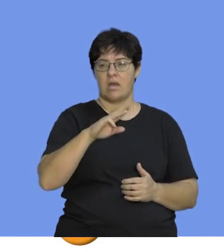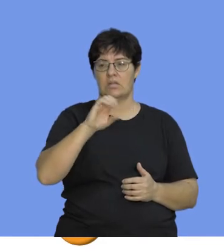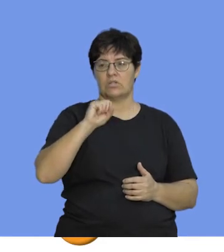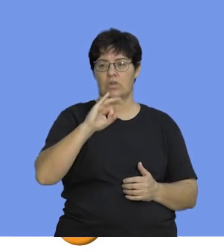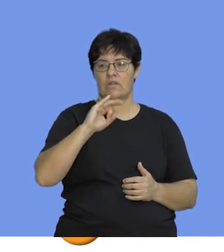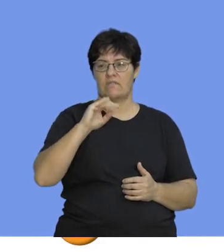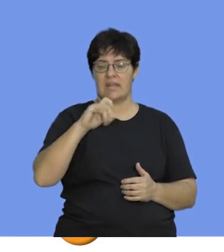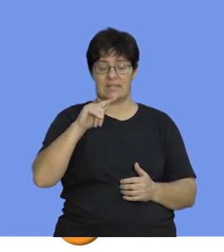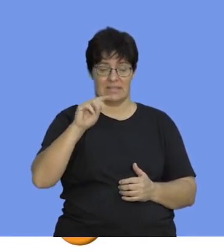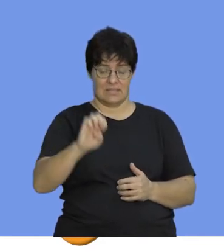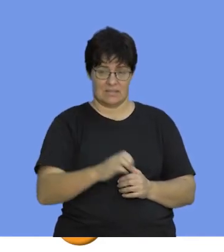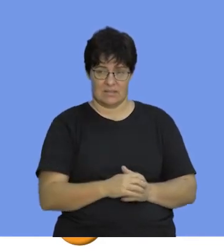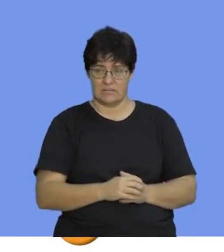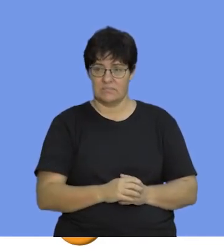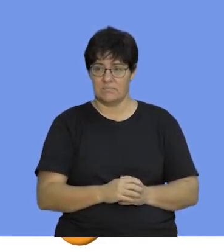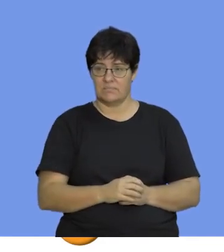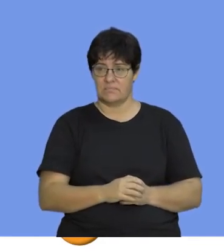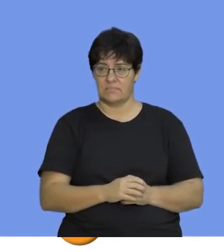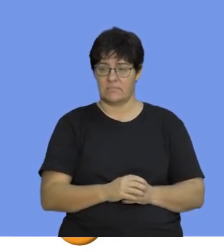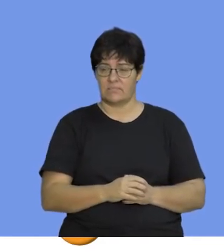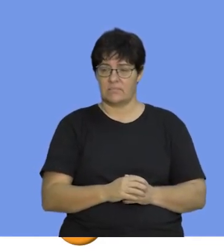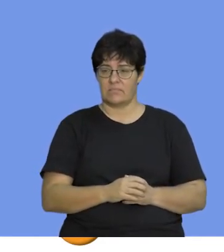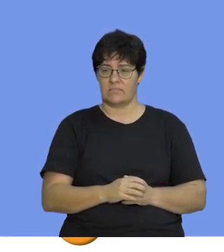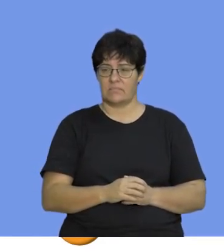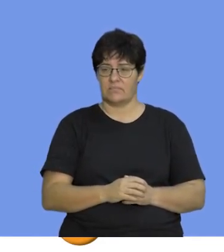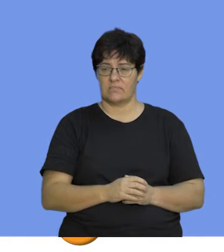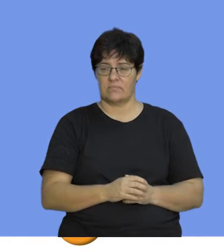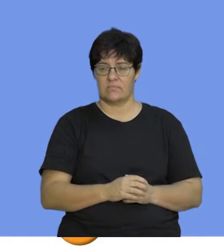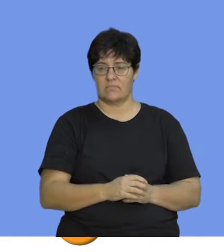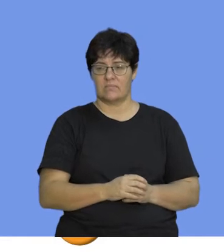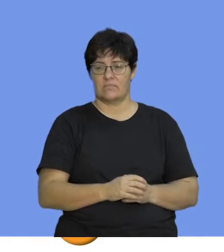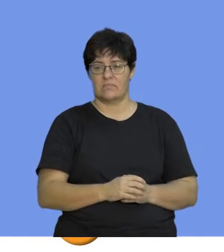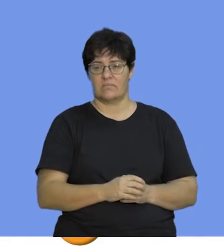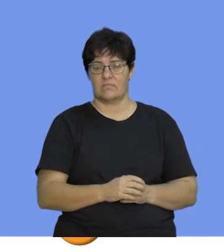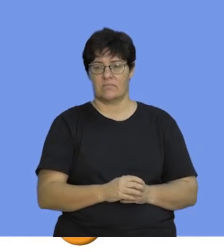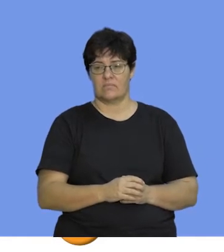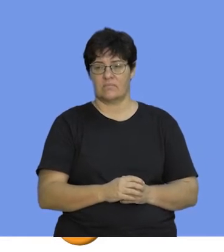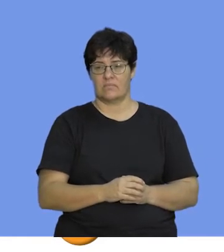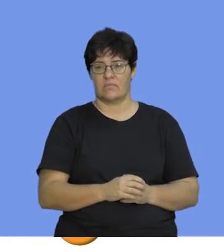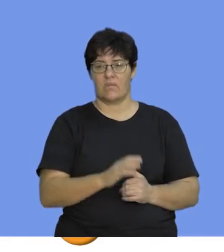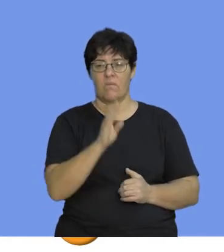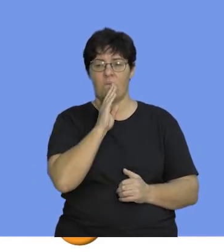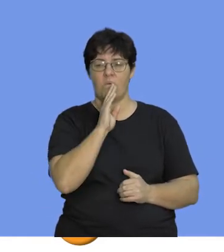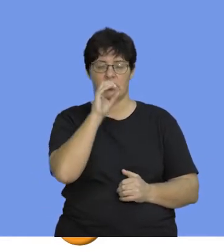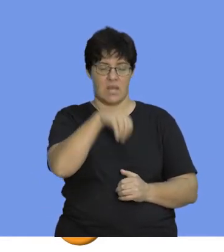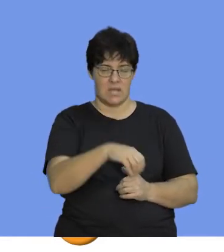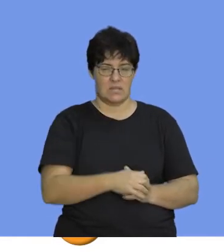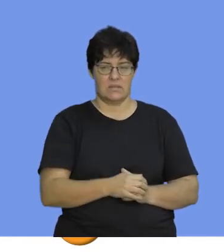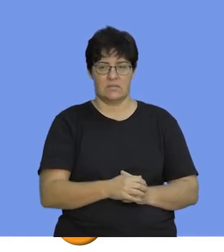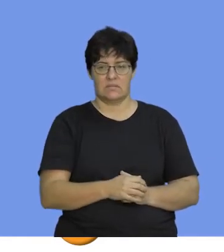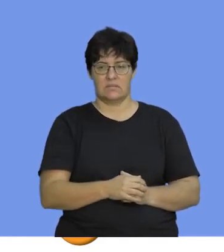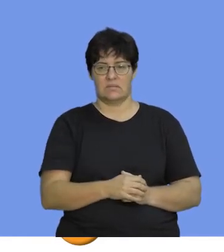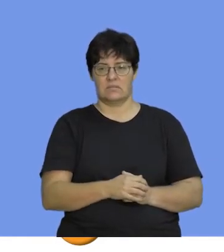is copper sulfate. All right. Then we have, let's say, a certain amount of water in